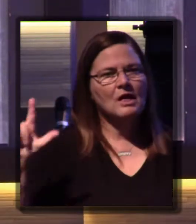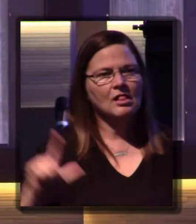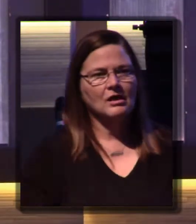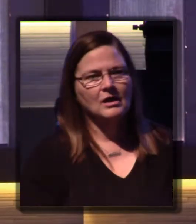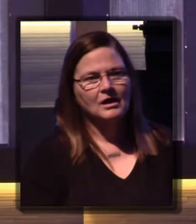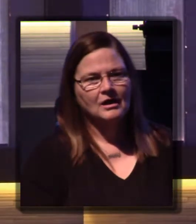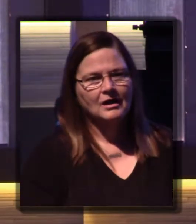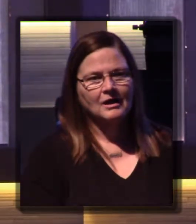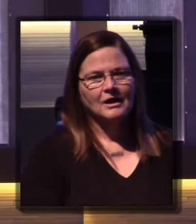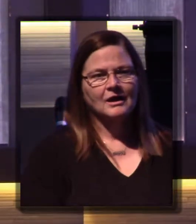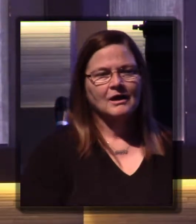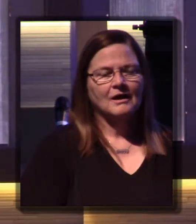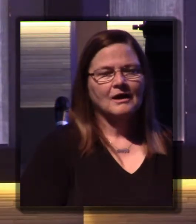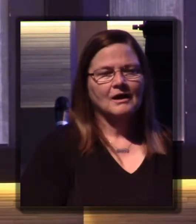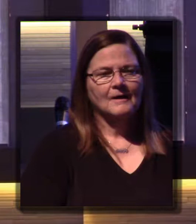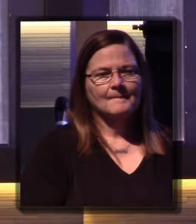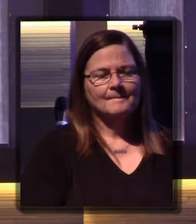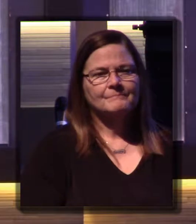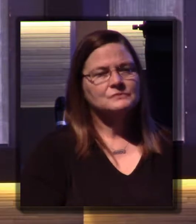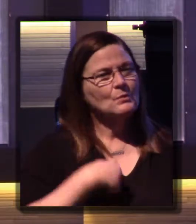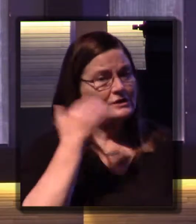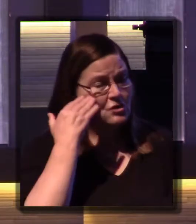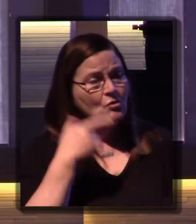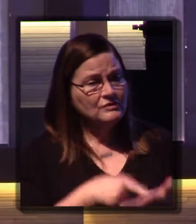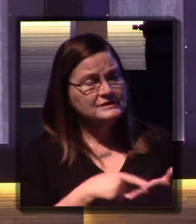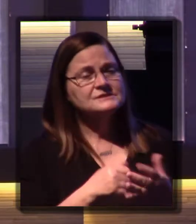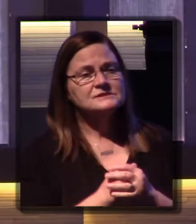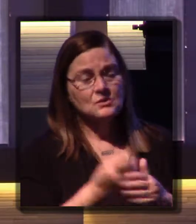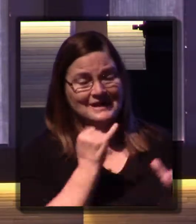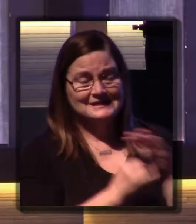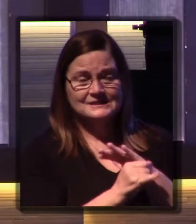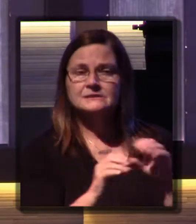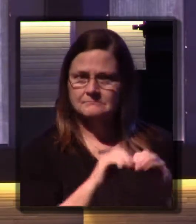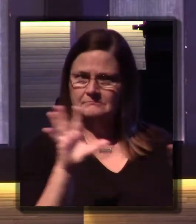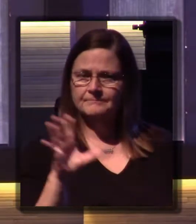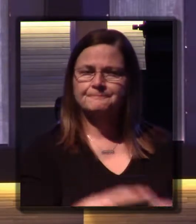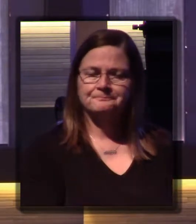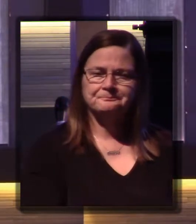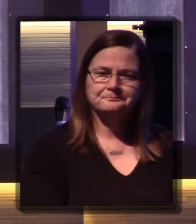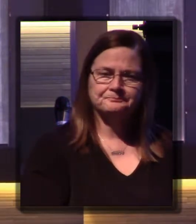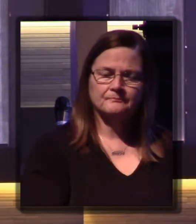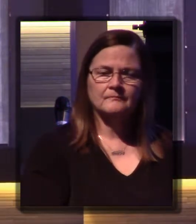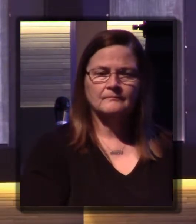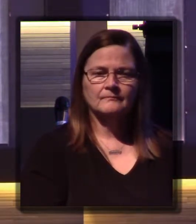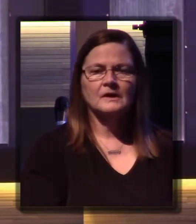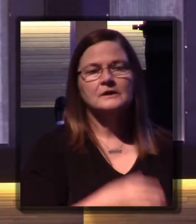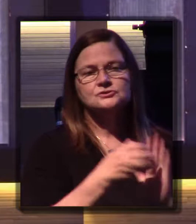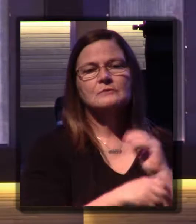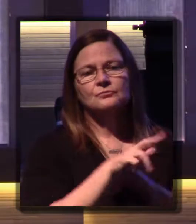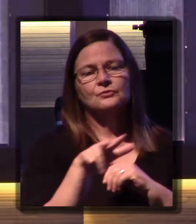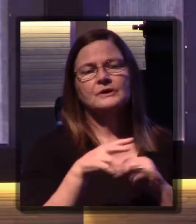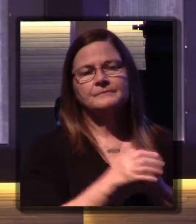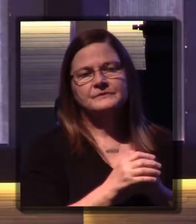will for a leader. And so we know this. And so Isaiah makes it very plain in